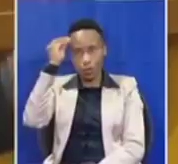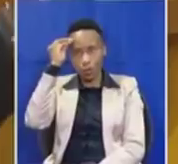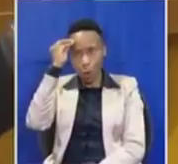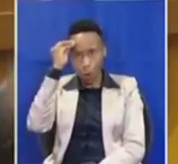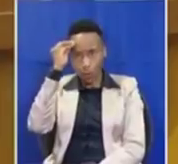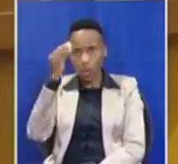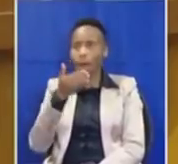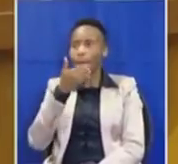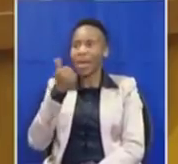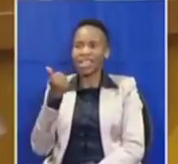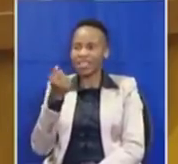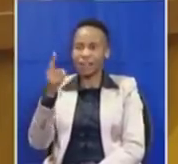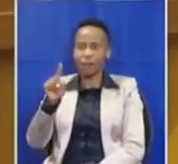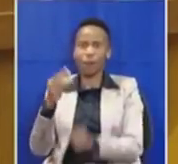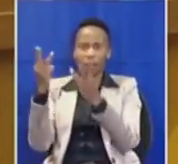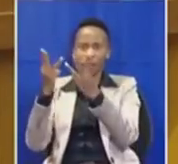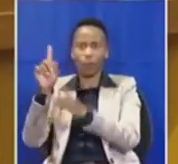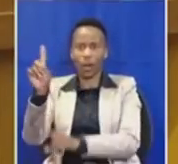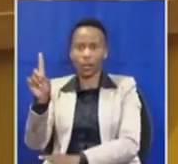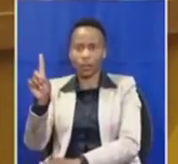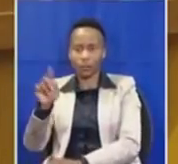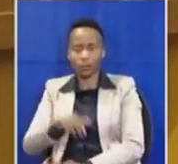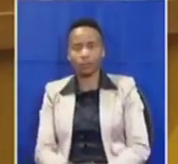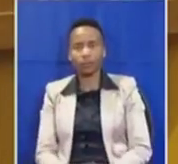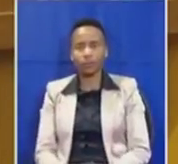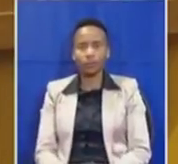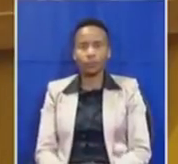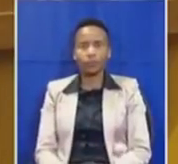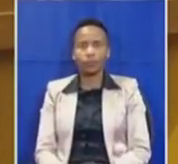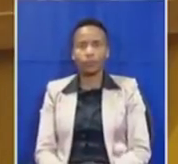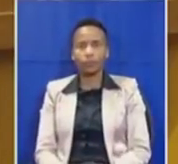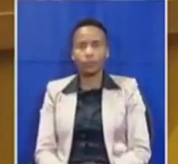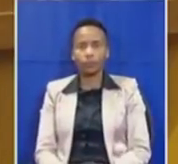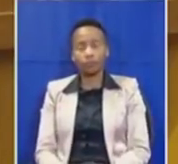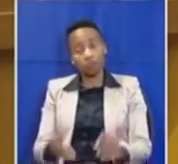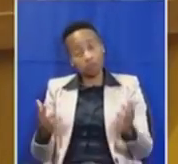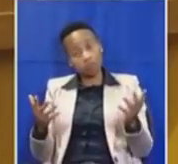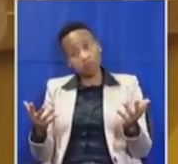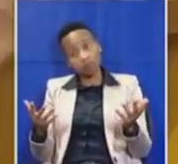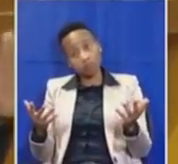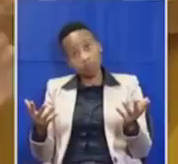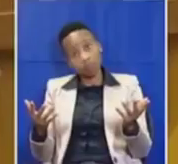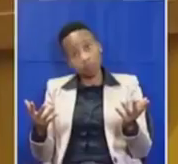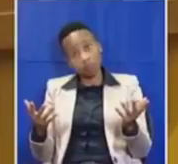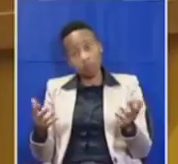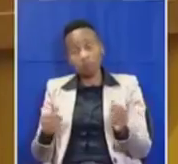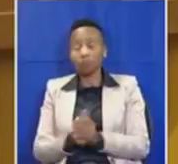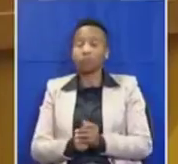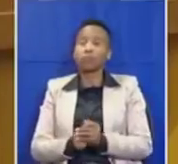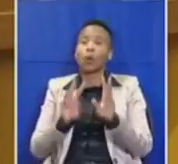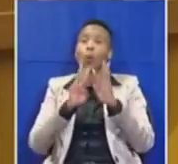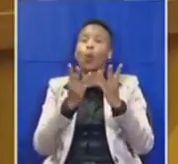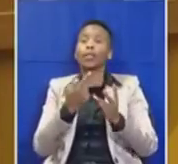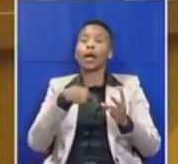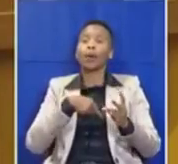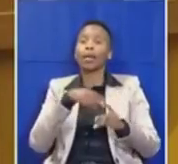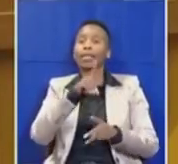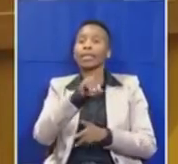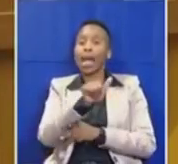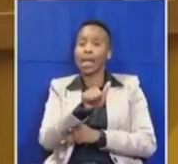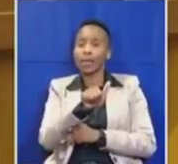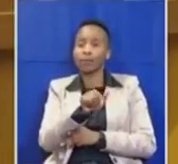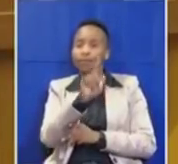is best for the people. I urge, honorable members, in our world, the world is